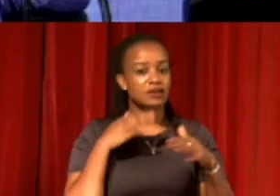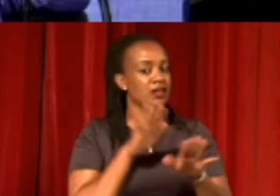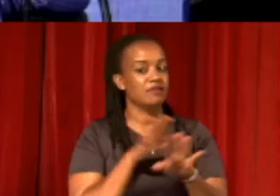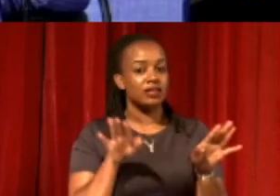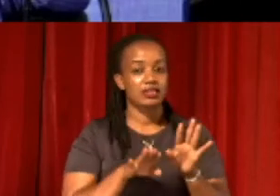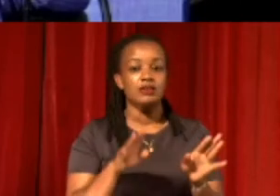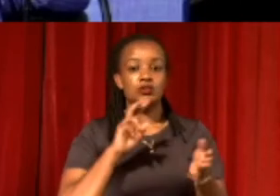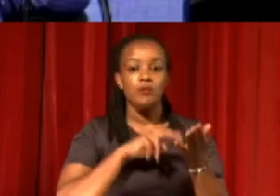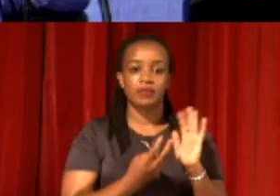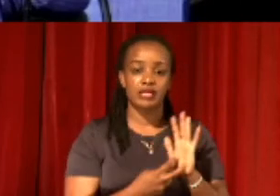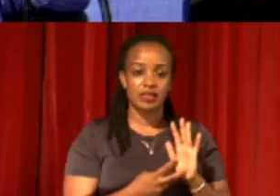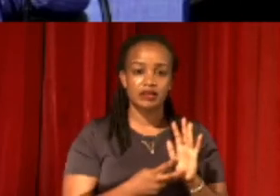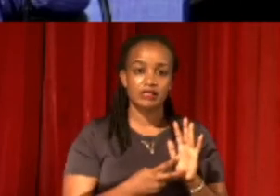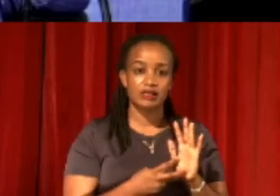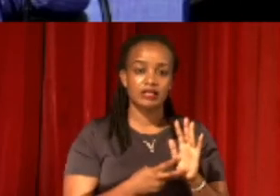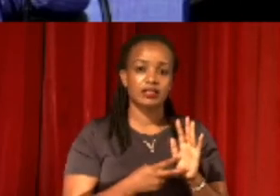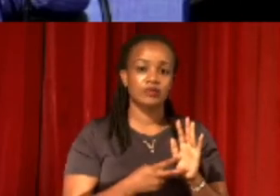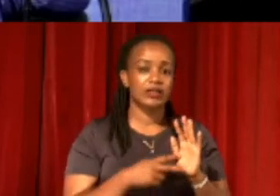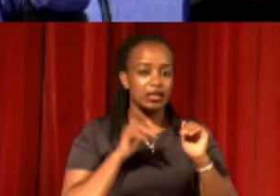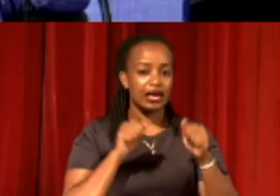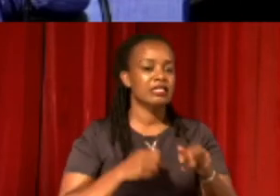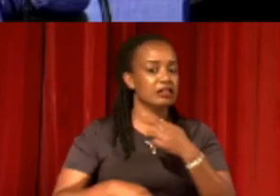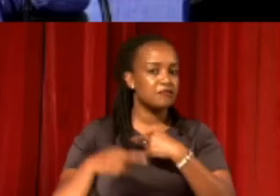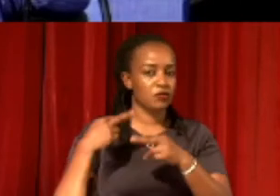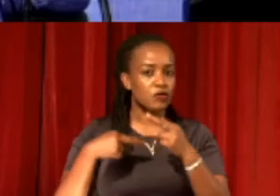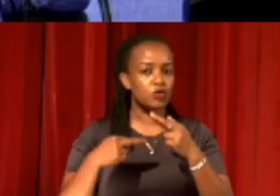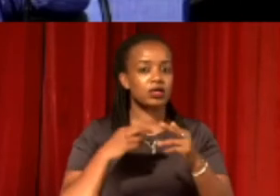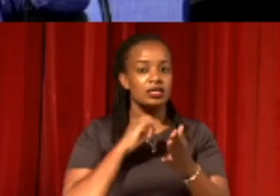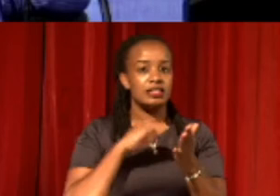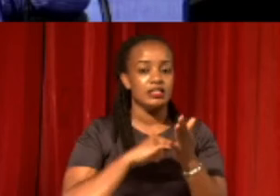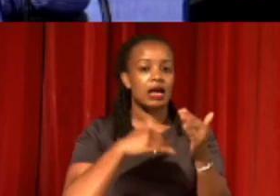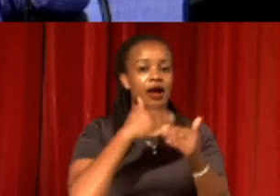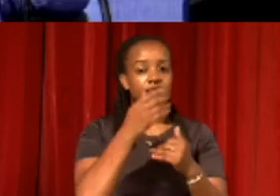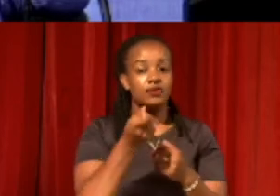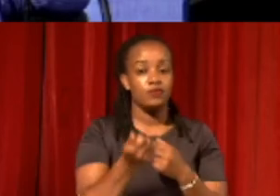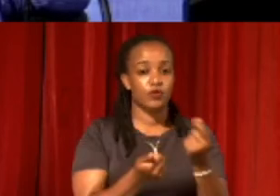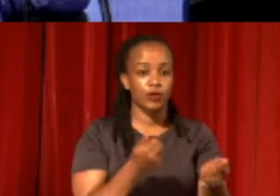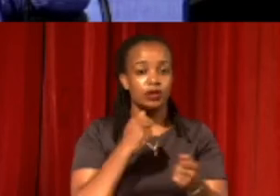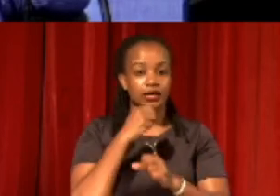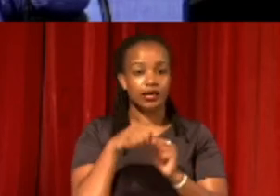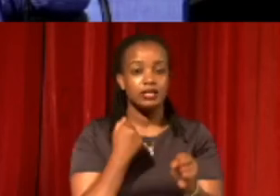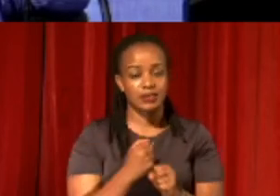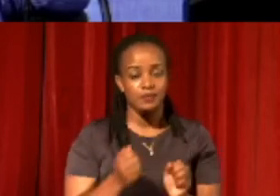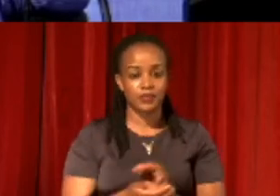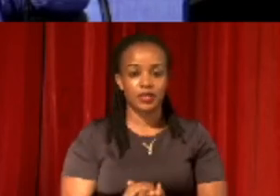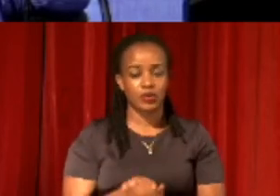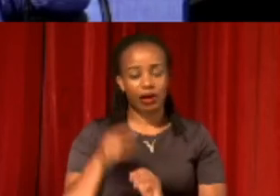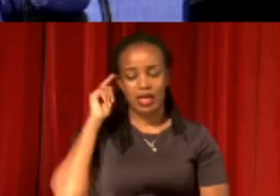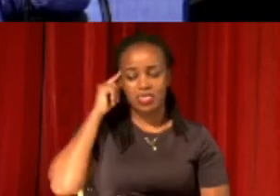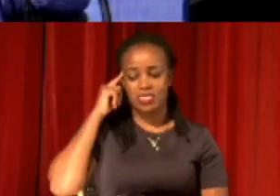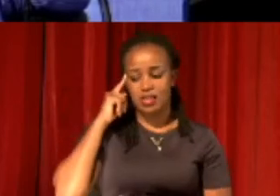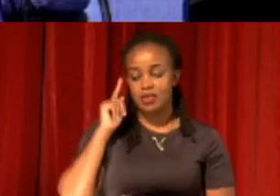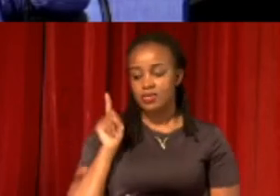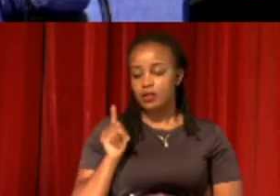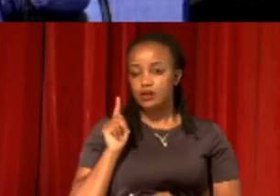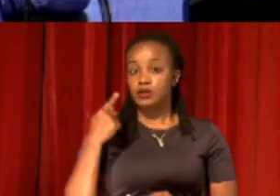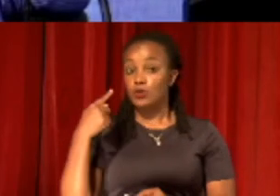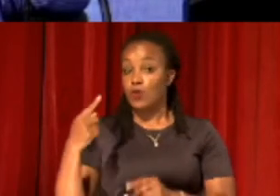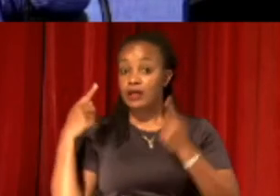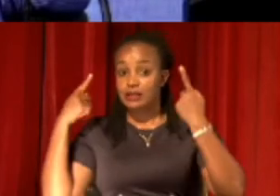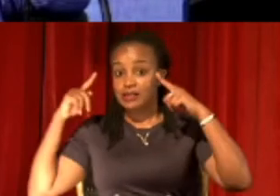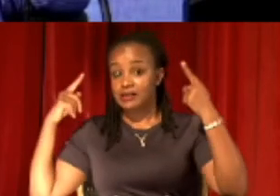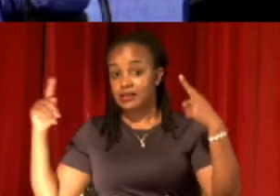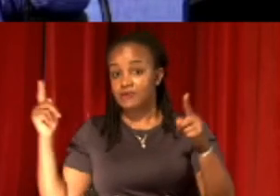will be definitely need to review it after 2 or 3 years. Yeah. I feel like that's one success story of the